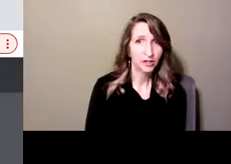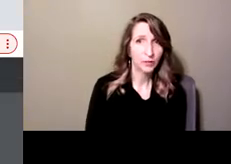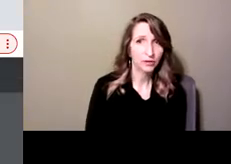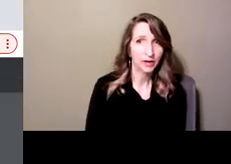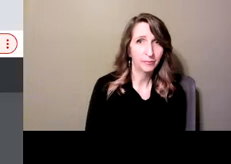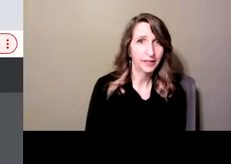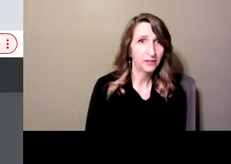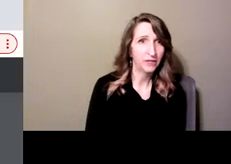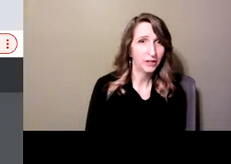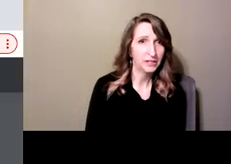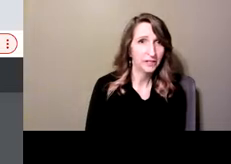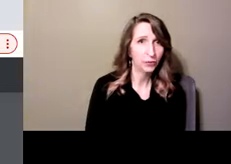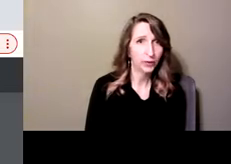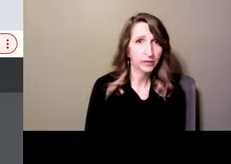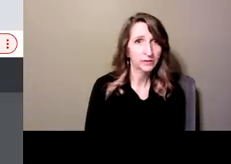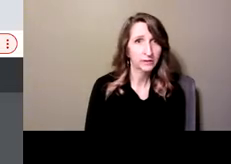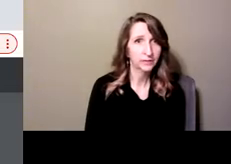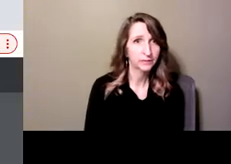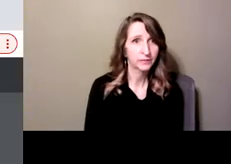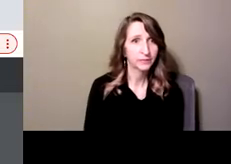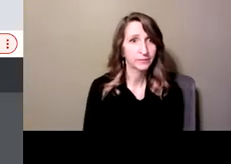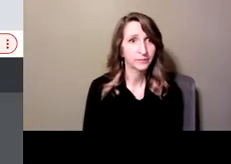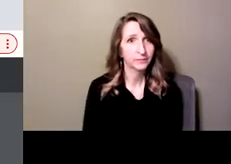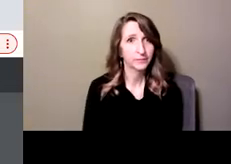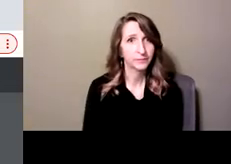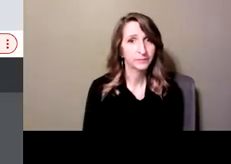Vanessa, do you want to try playing the video to see if it works?